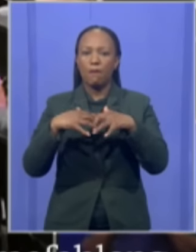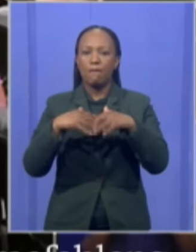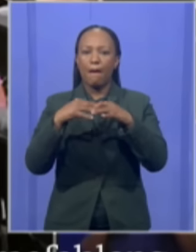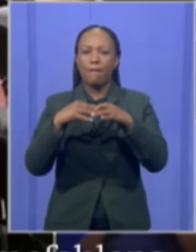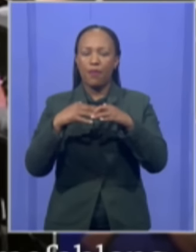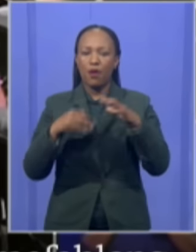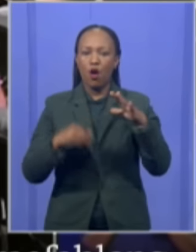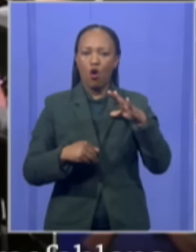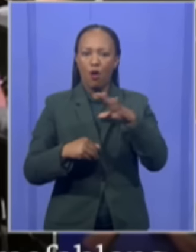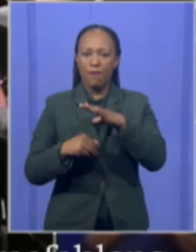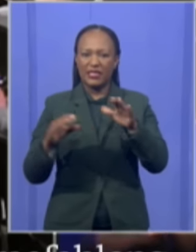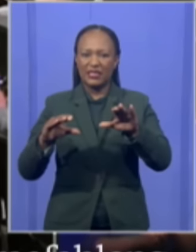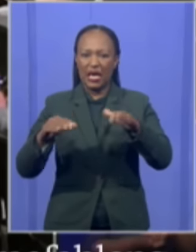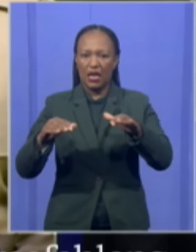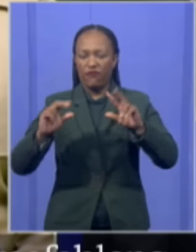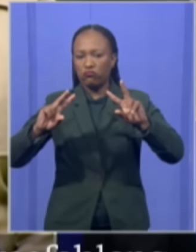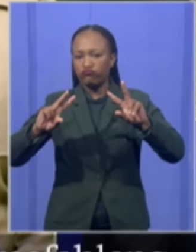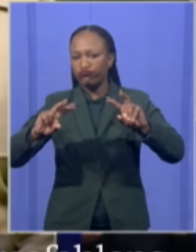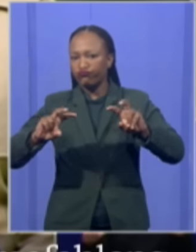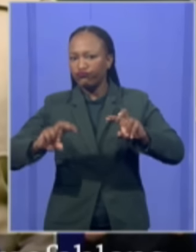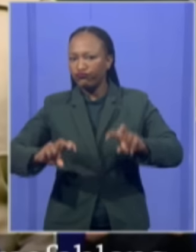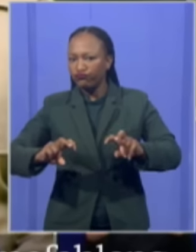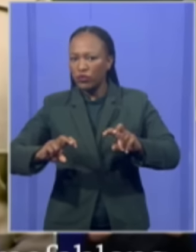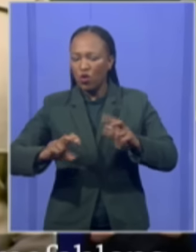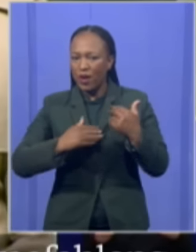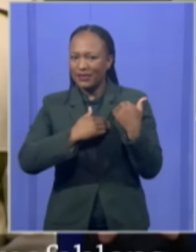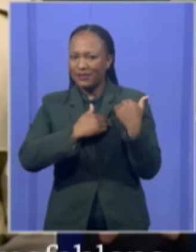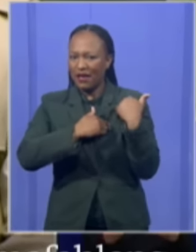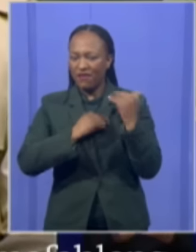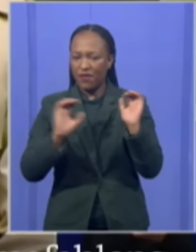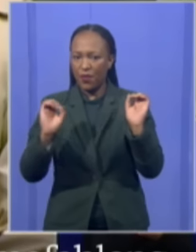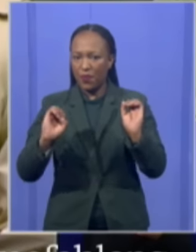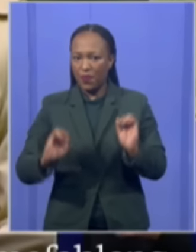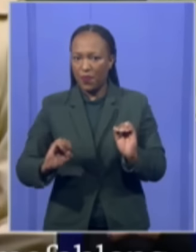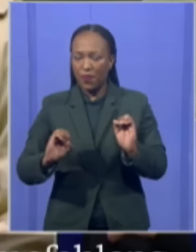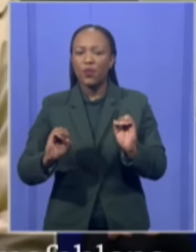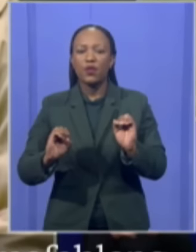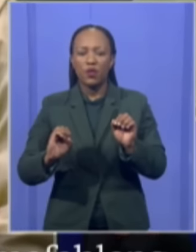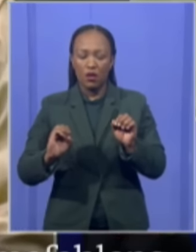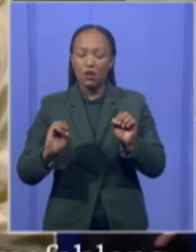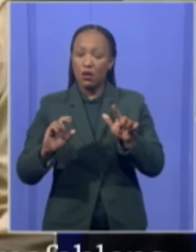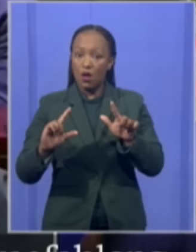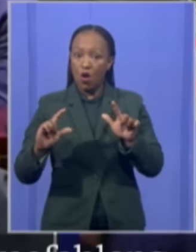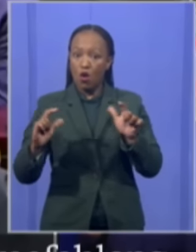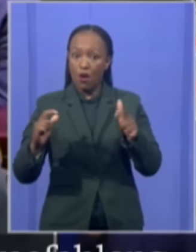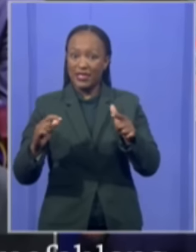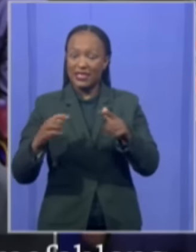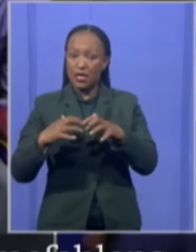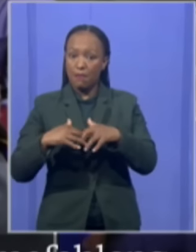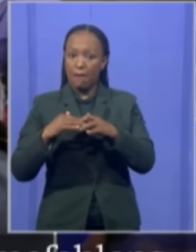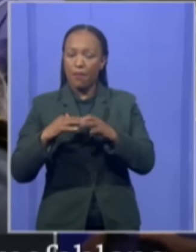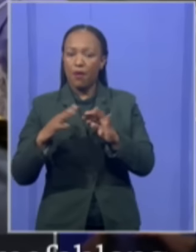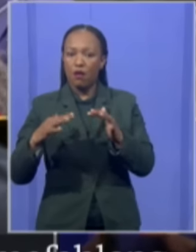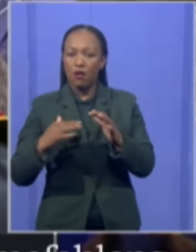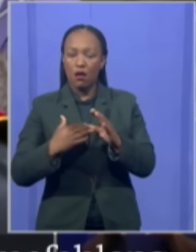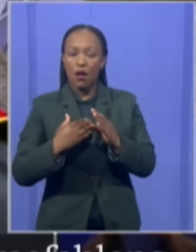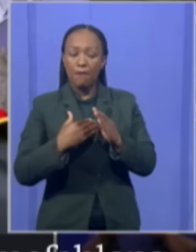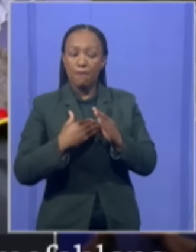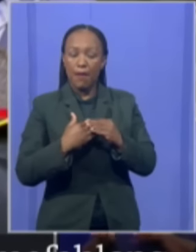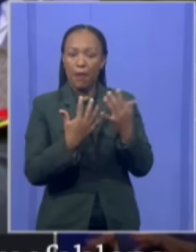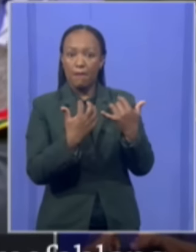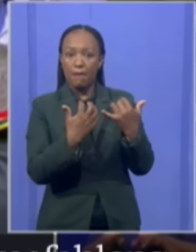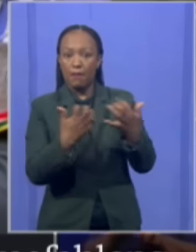go tumula modu wa taba ye. Komiti e tla hlongwa ka morago ga ge maloko a palamente a tšere sephetho morago